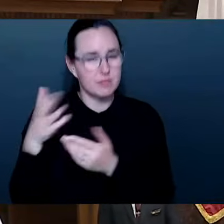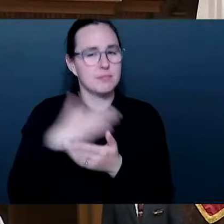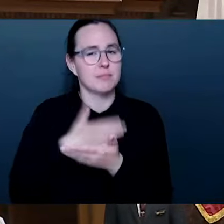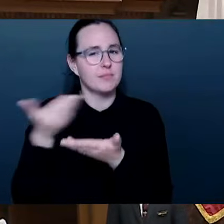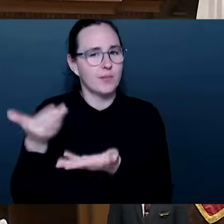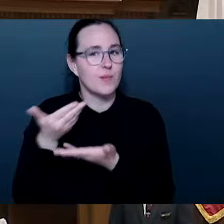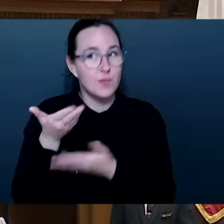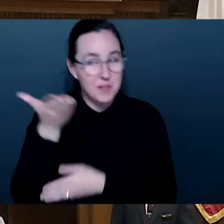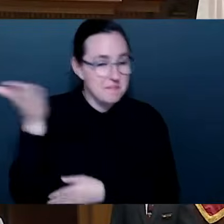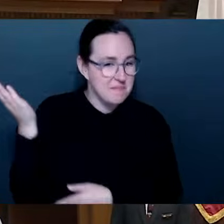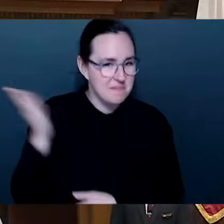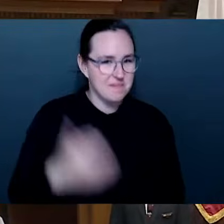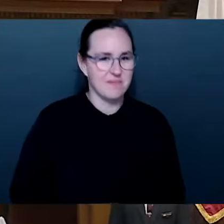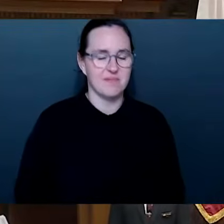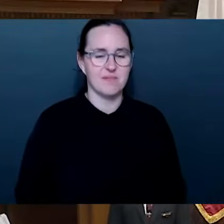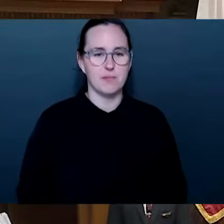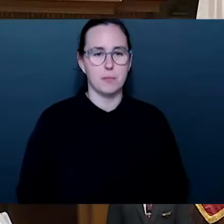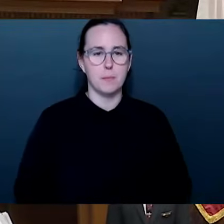Madam Clerk.